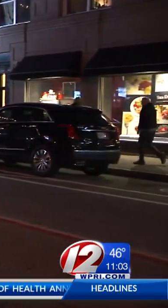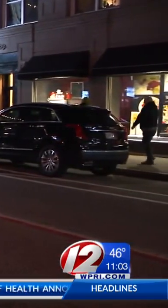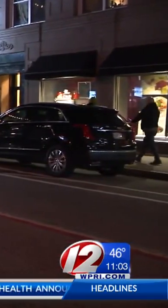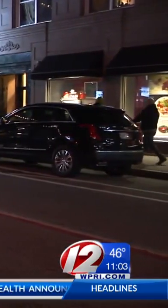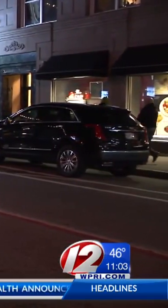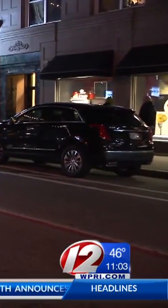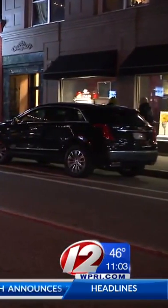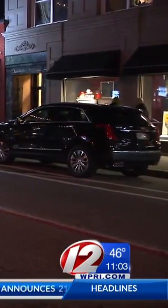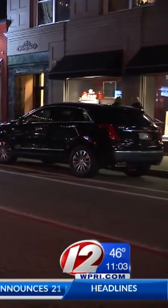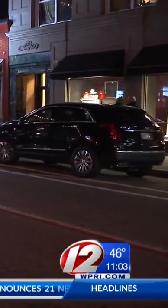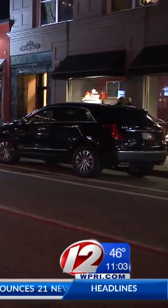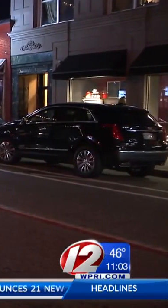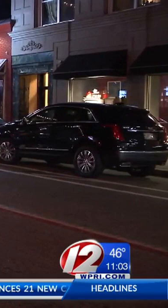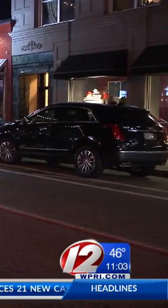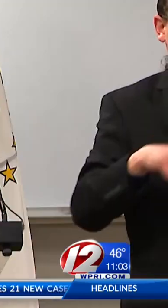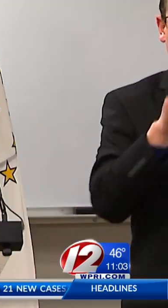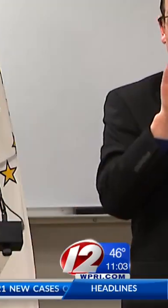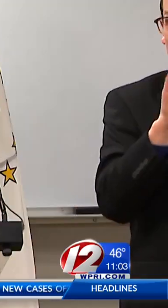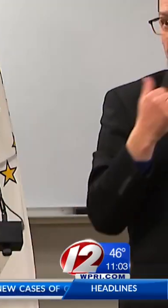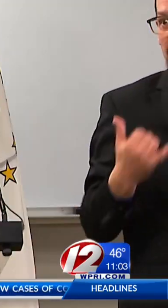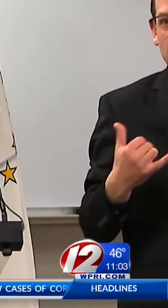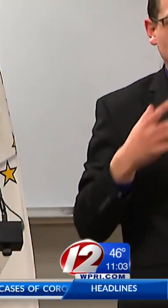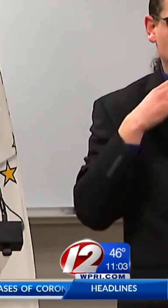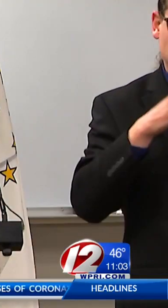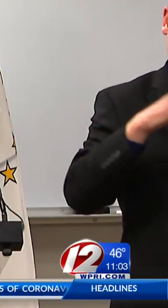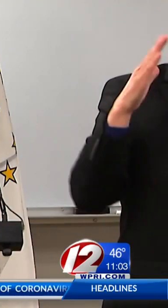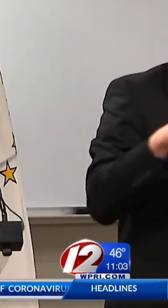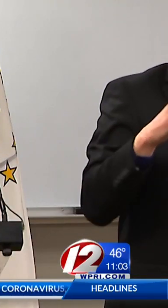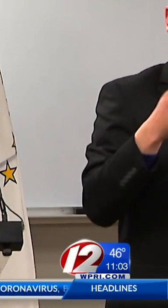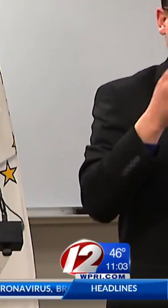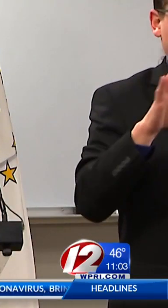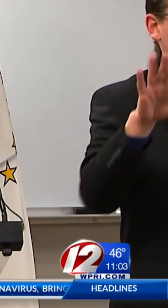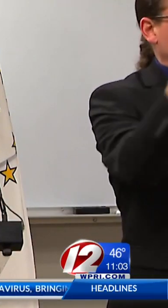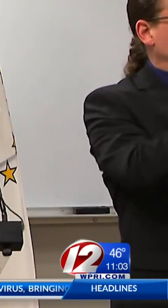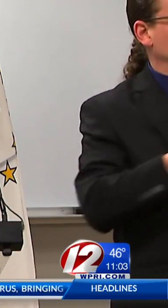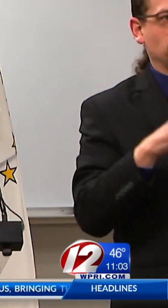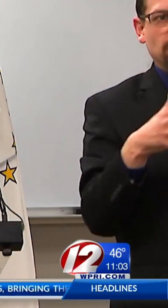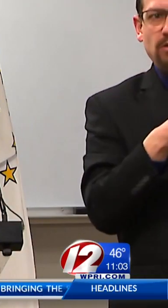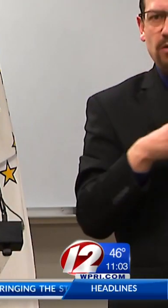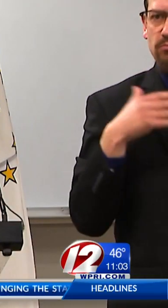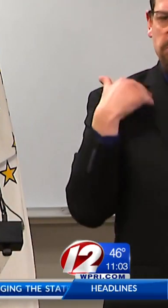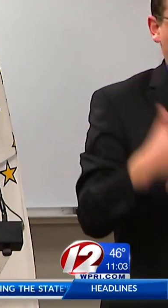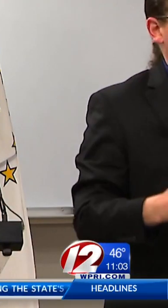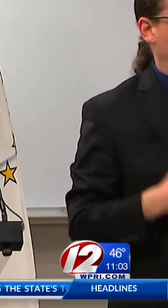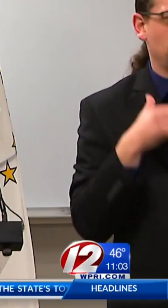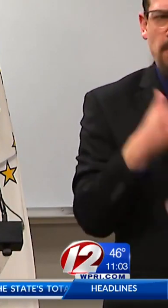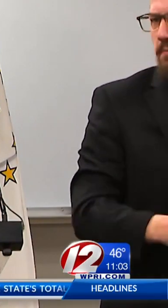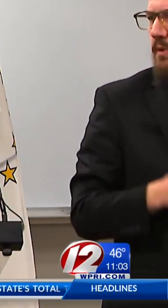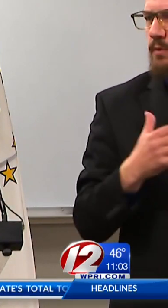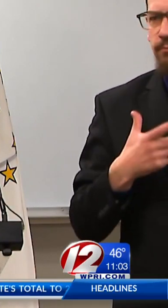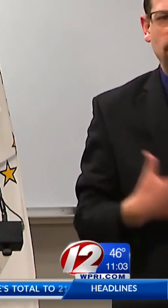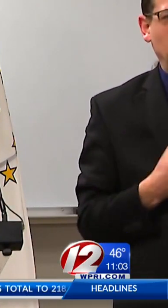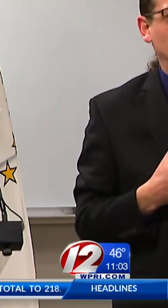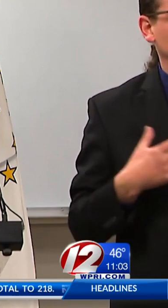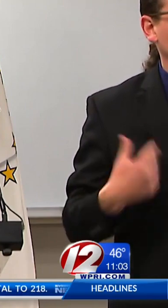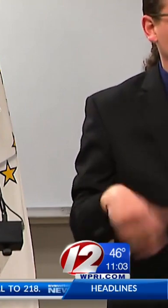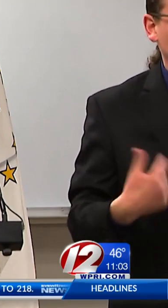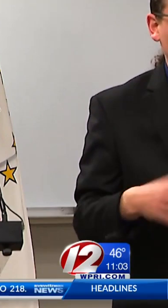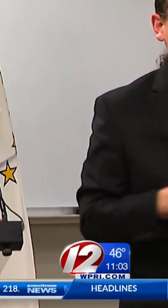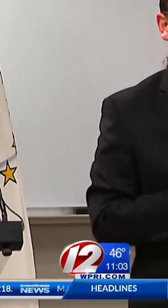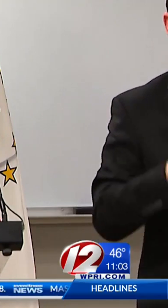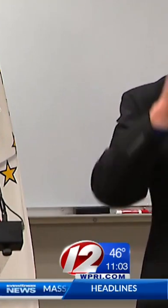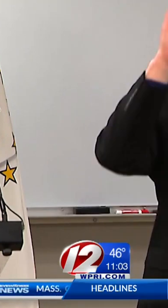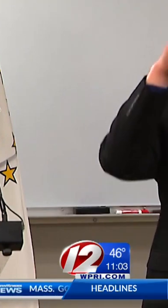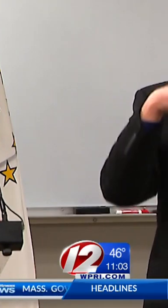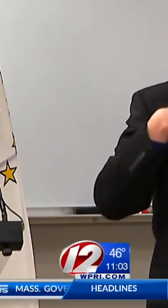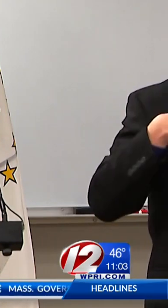these unprecedented times. It's still going to get worse before it gets better. And if we stay